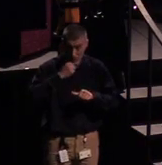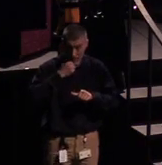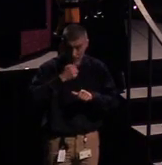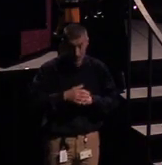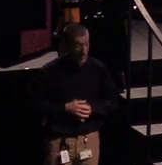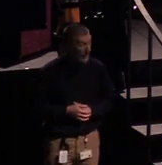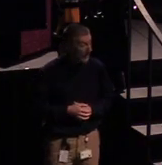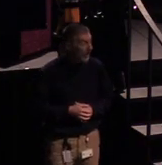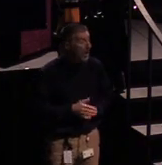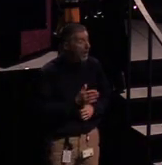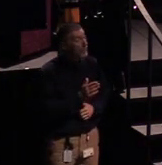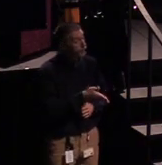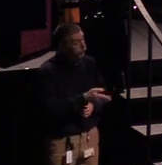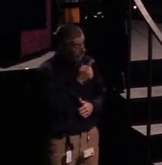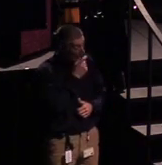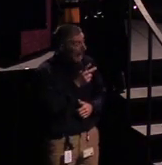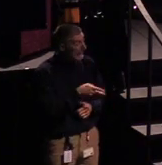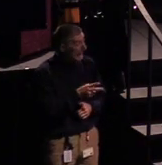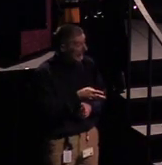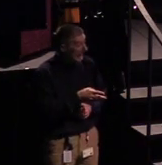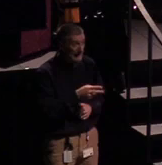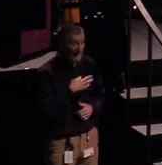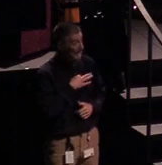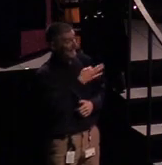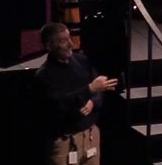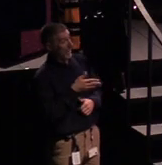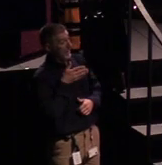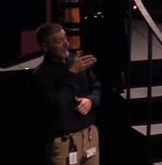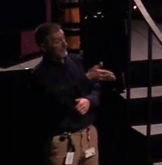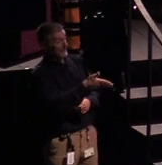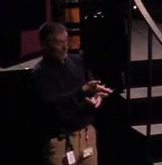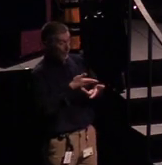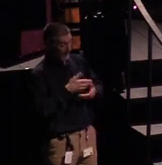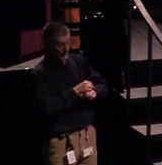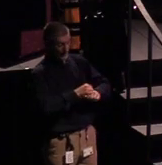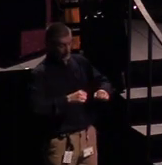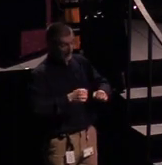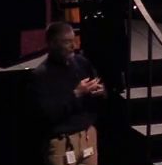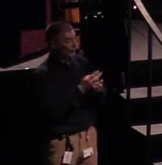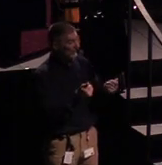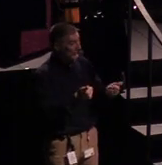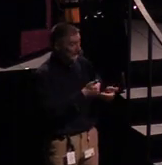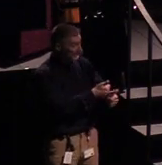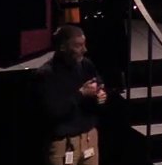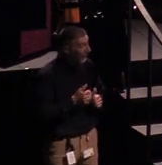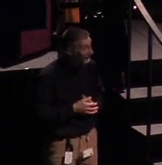yes I mean we can do it again if you in if people invite us and give us space resources and support